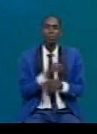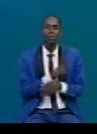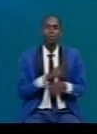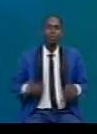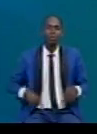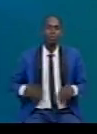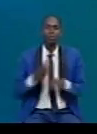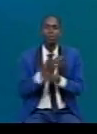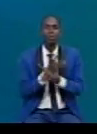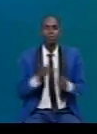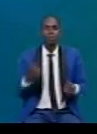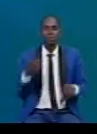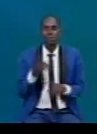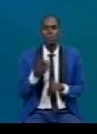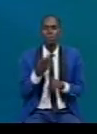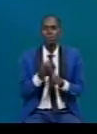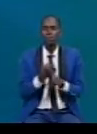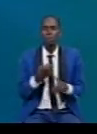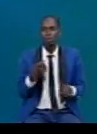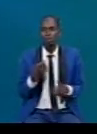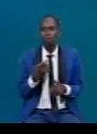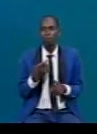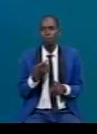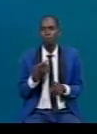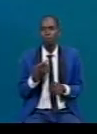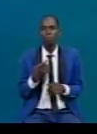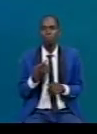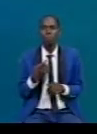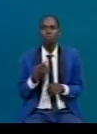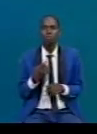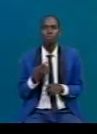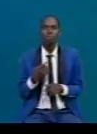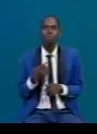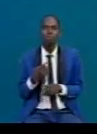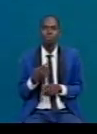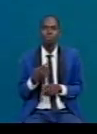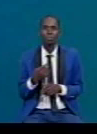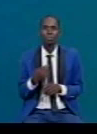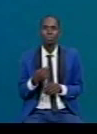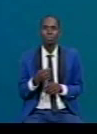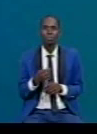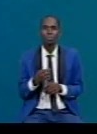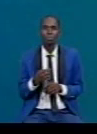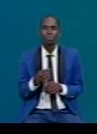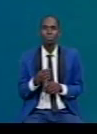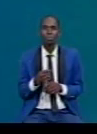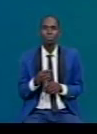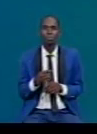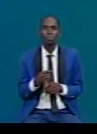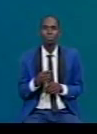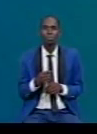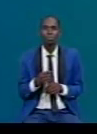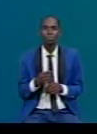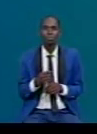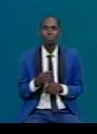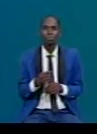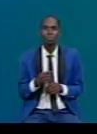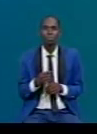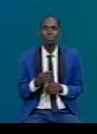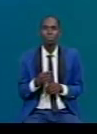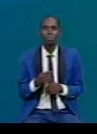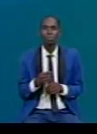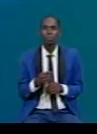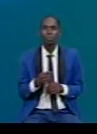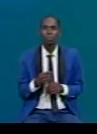from stomach ache while the GS was praying. And immediately after the GS prayers